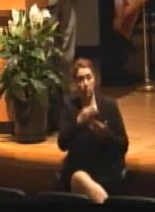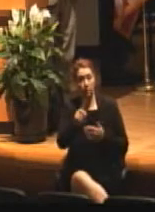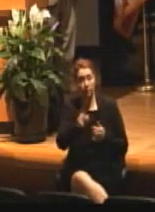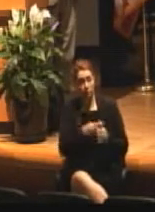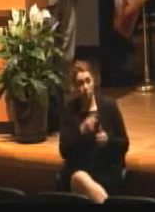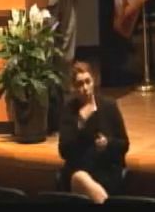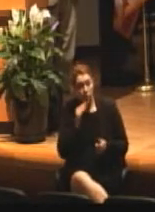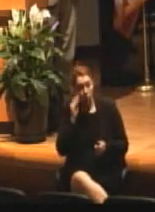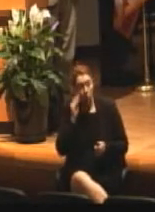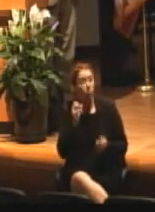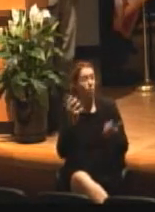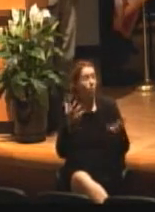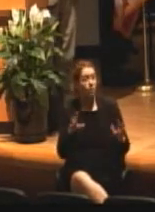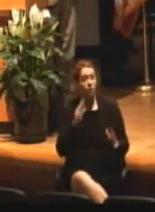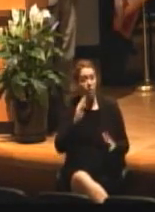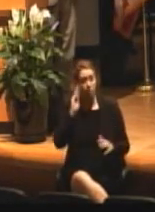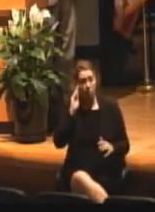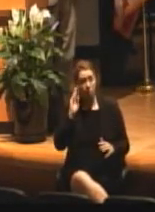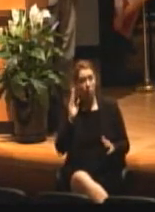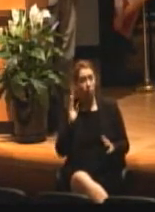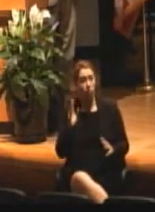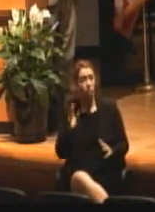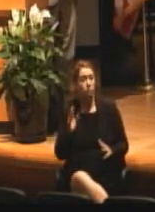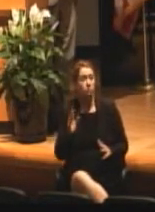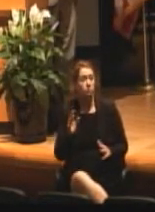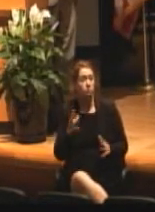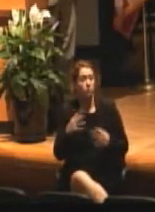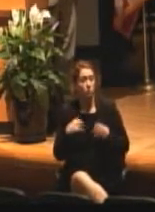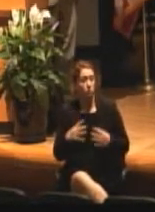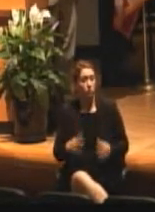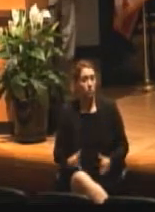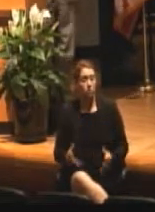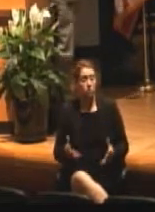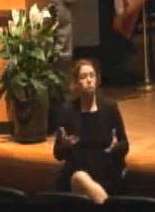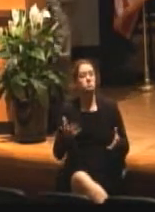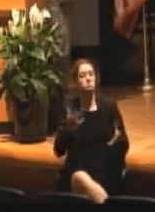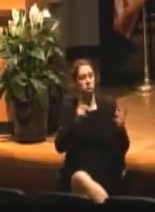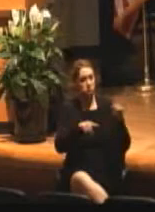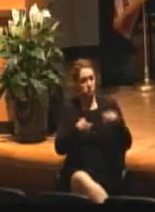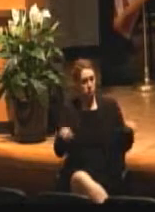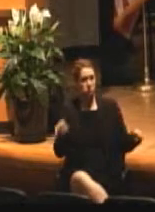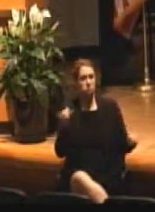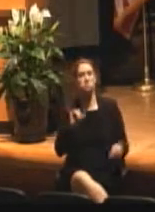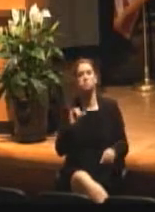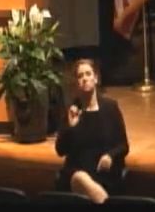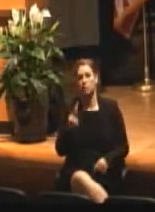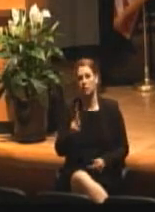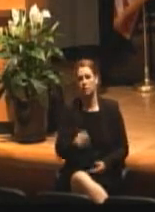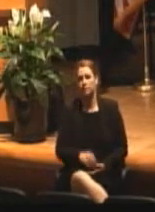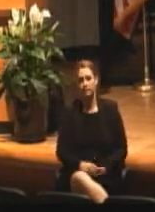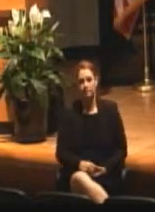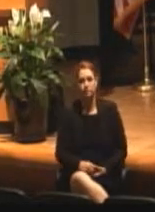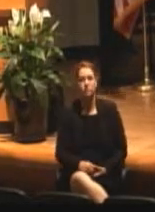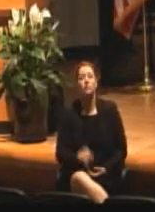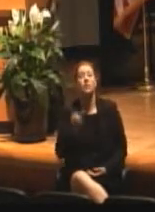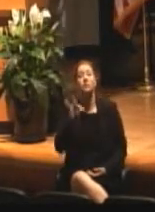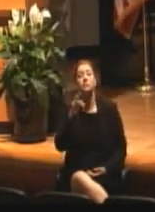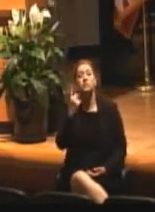or people that are already homeowners? So kind of we're gonna be across the board. So if there's something you wanna talk about,